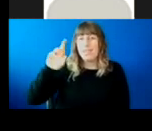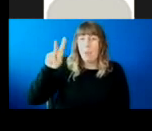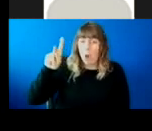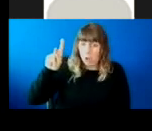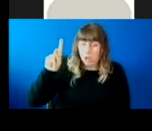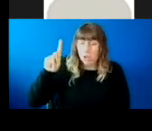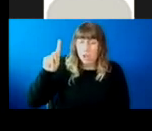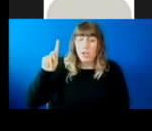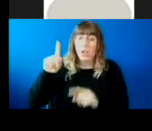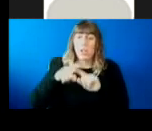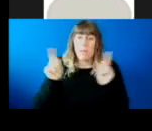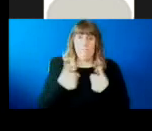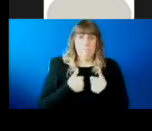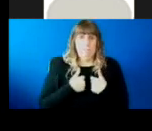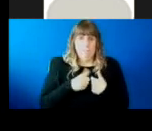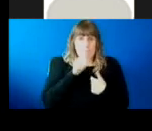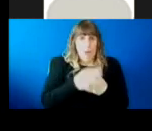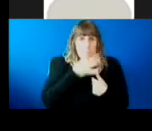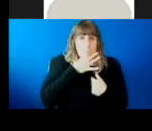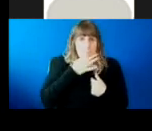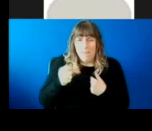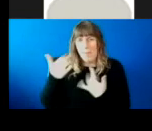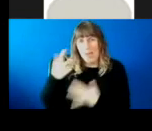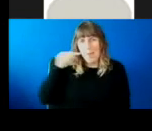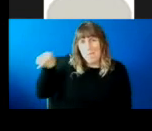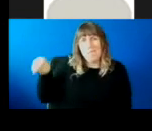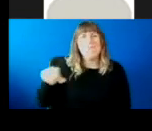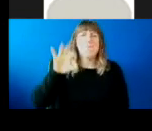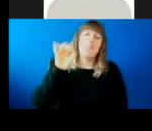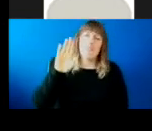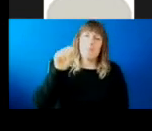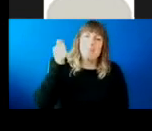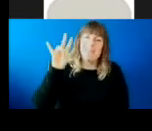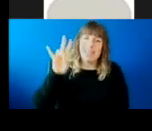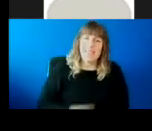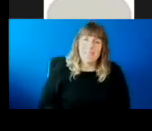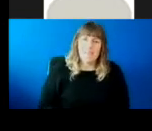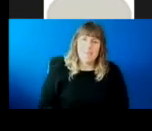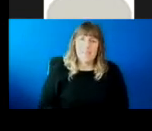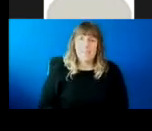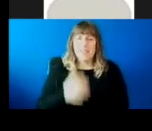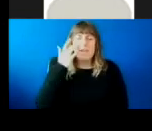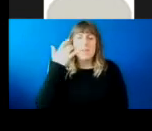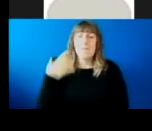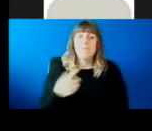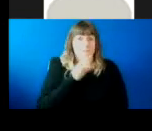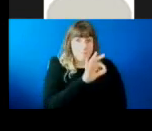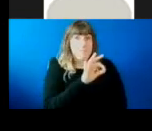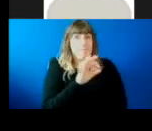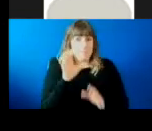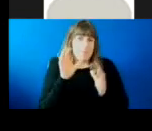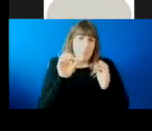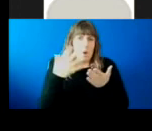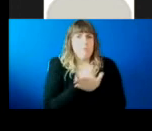I'm not an animation expert, so you may have to wait for Johnny. Okay, great. And that might even be like a little a Google search of